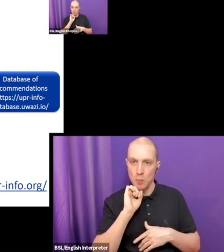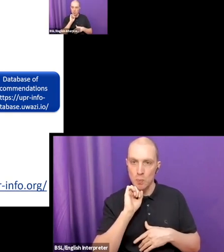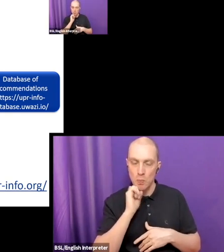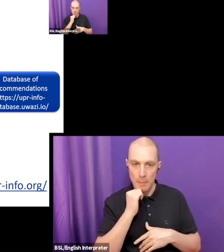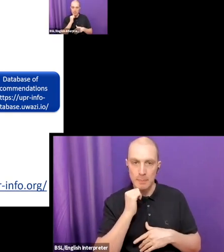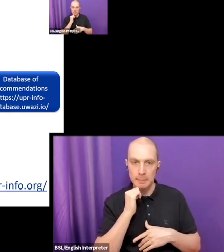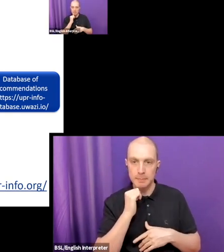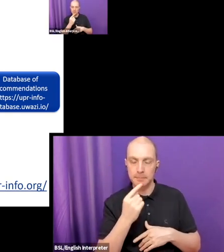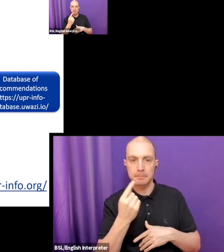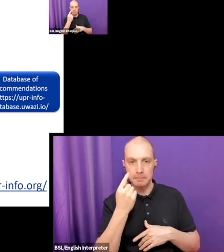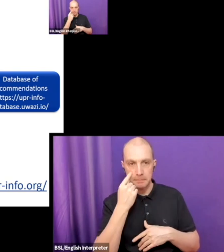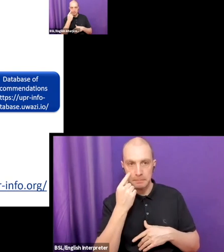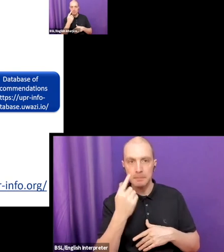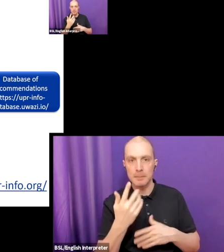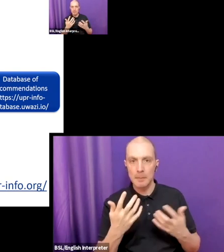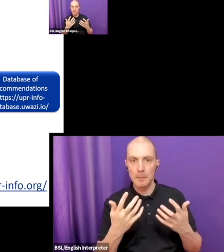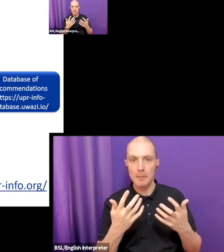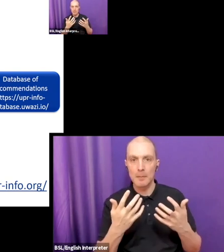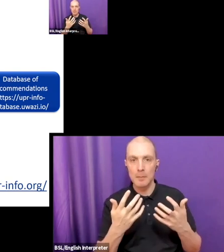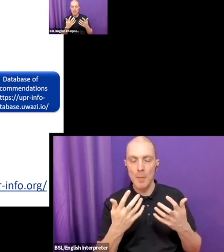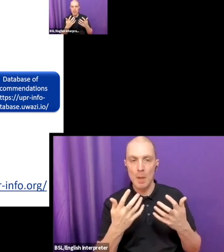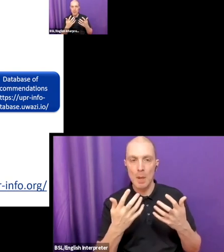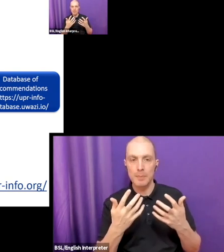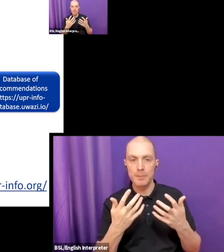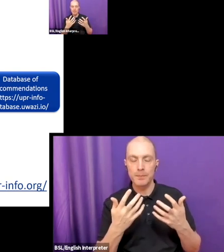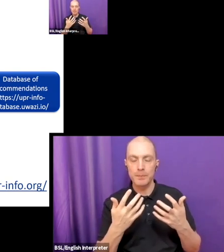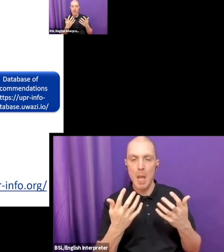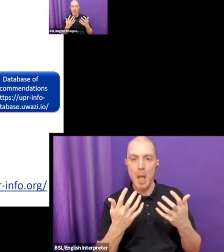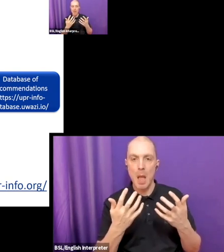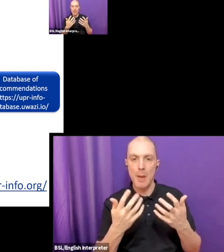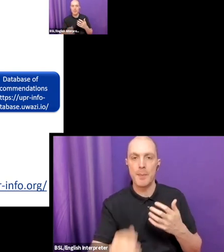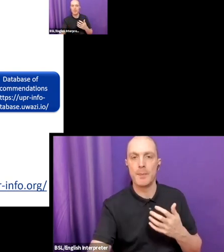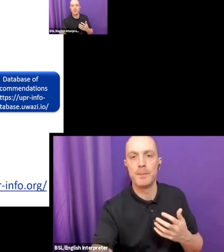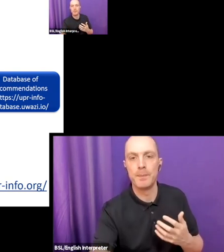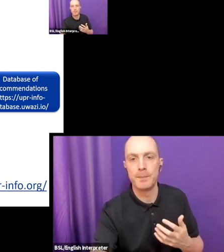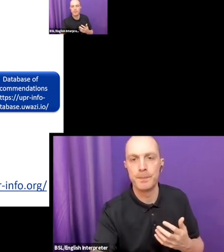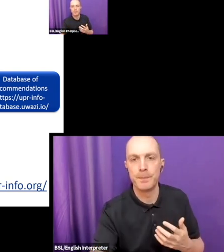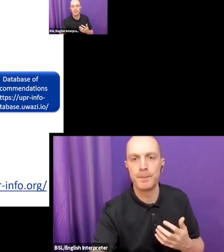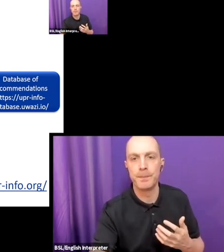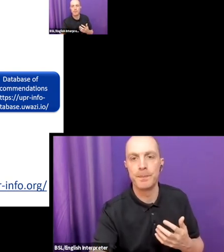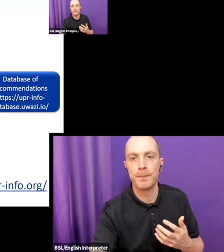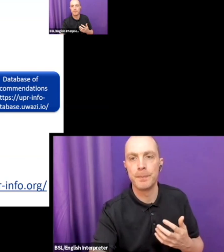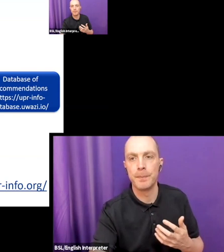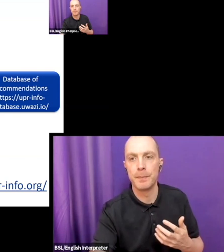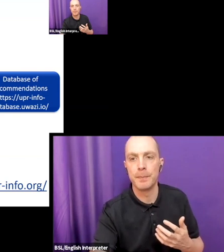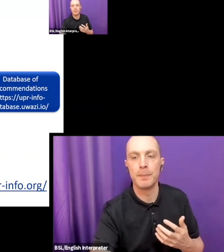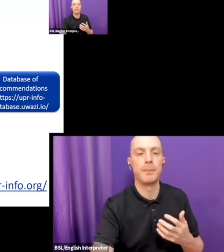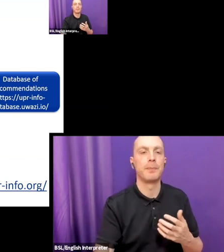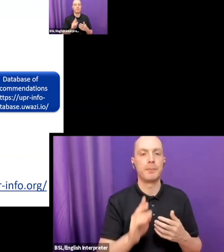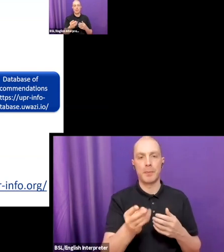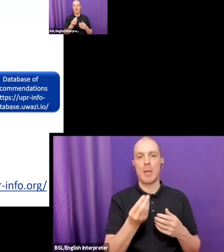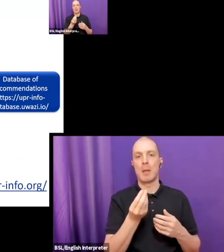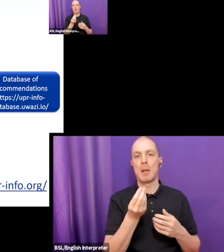very close to the citizens and to the people. Just really few sentences just